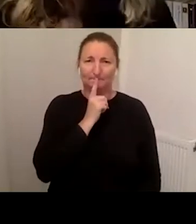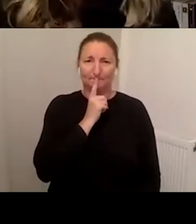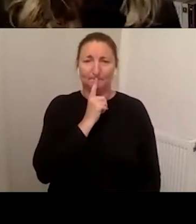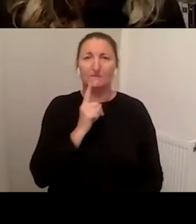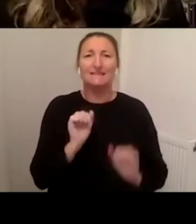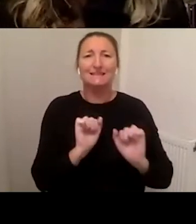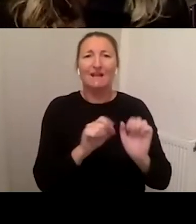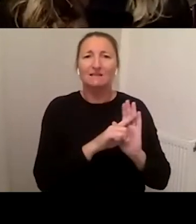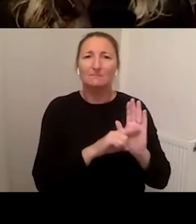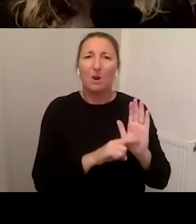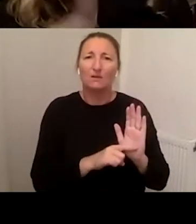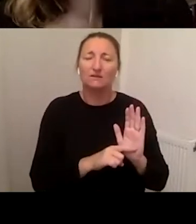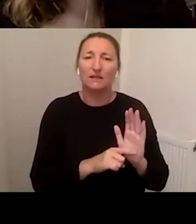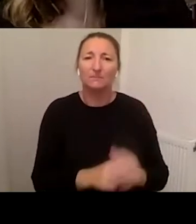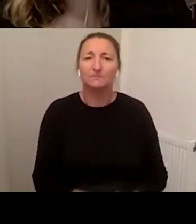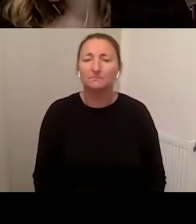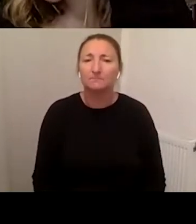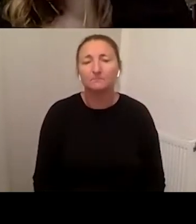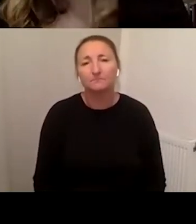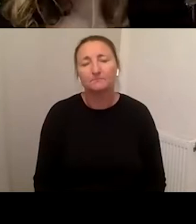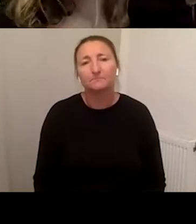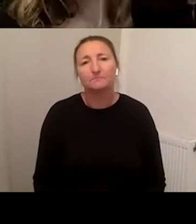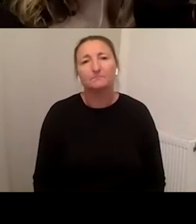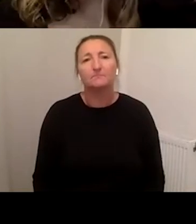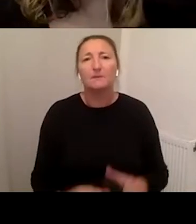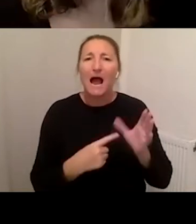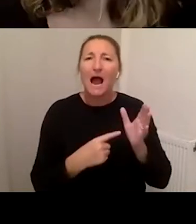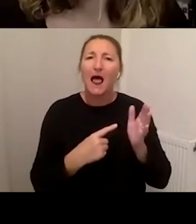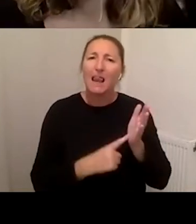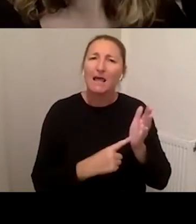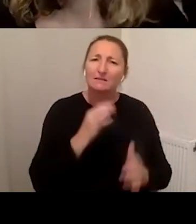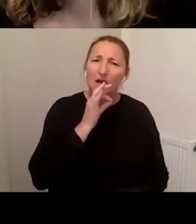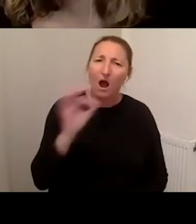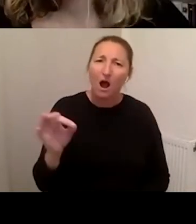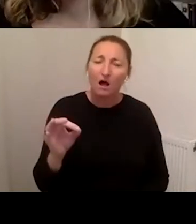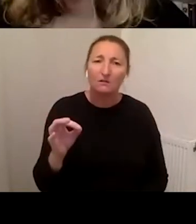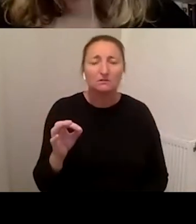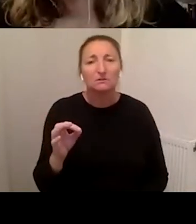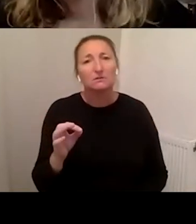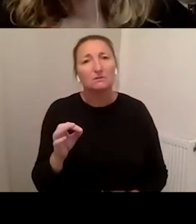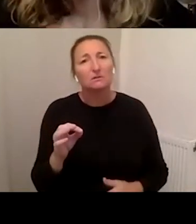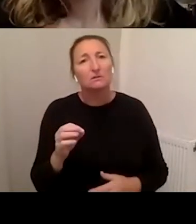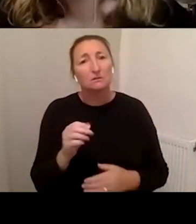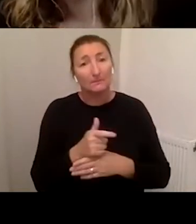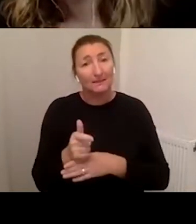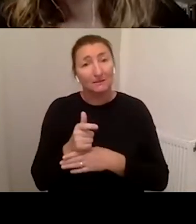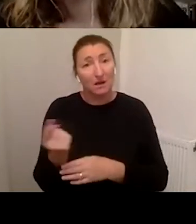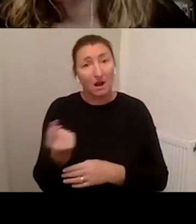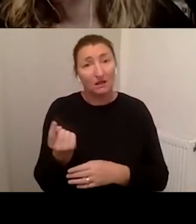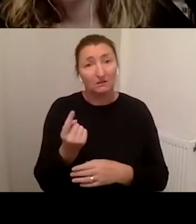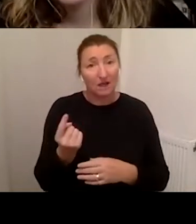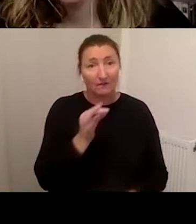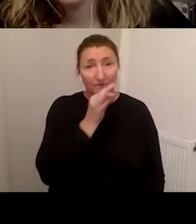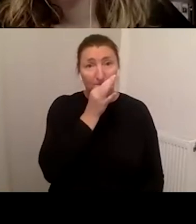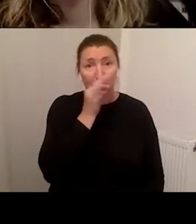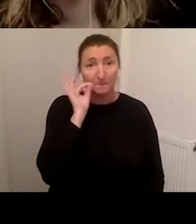that? I mean, that was actually going to be my next question. Is the media? You said, is the media quiet about this? You'd say it is. I mean, certainly you and